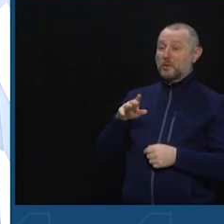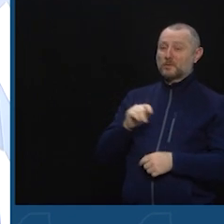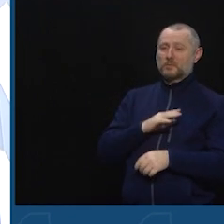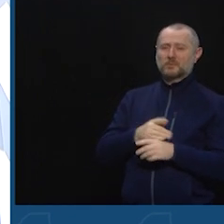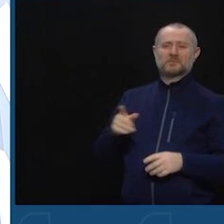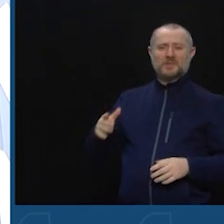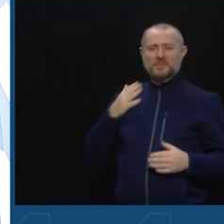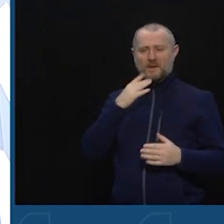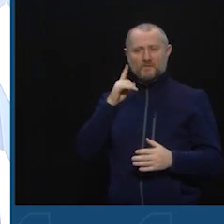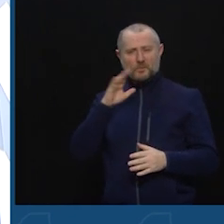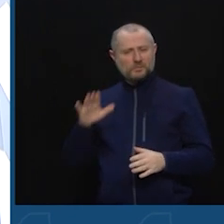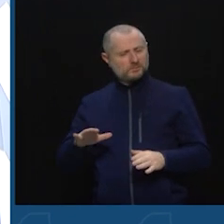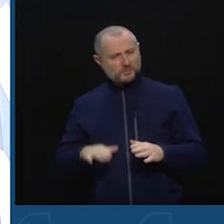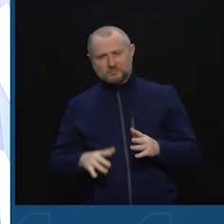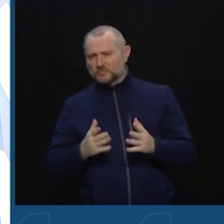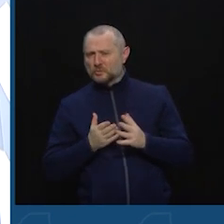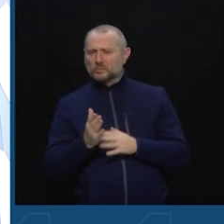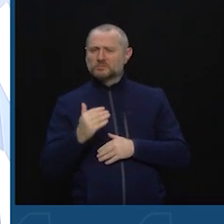entire process.